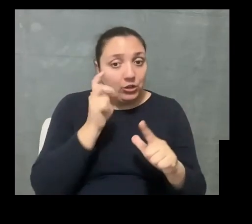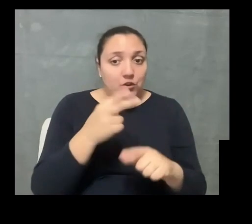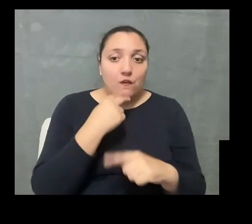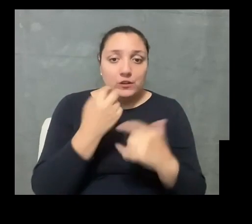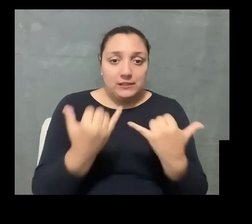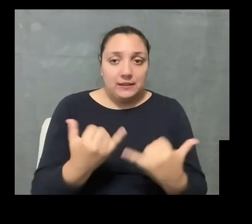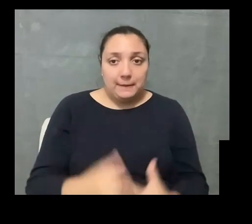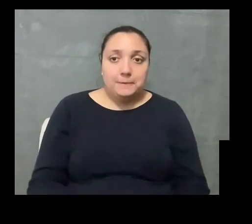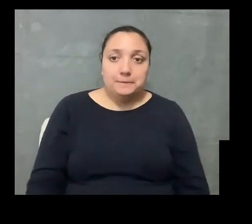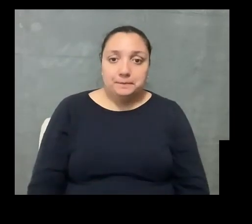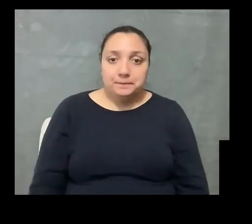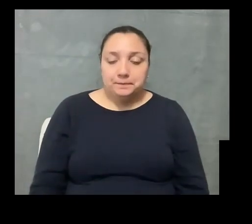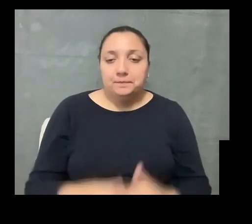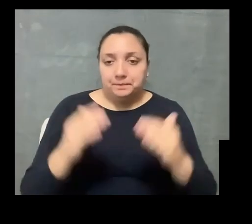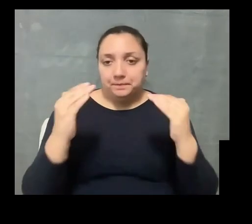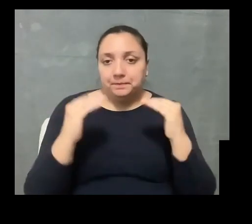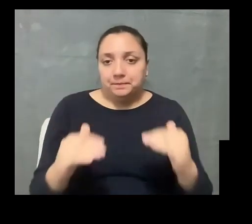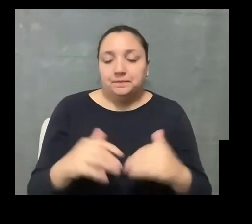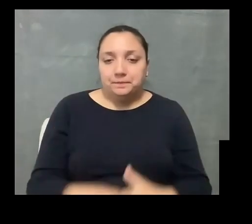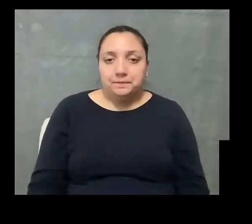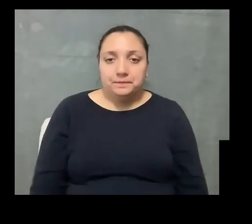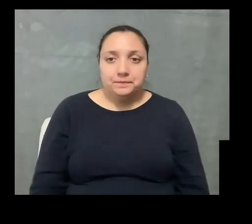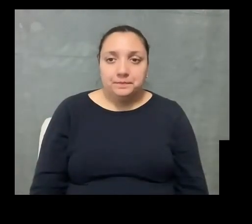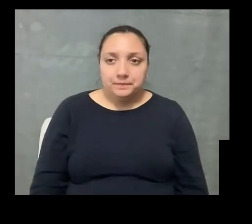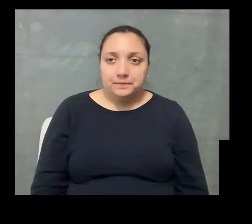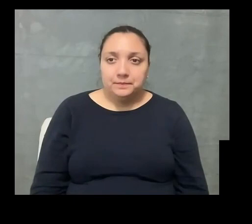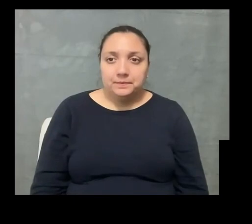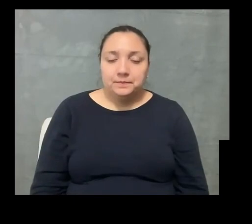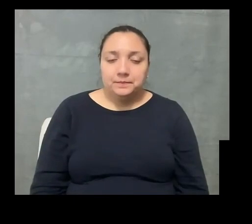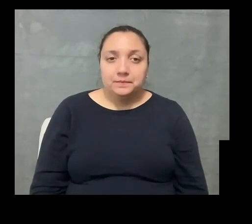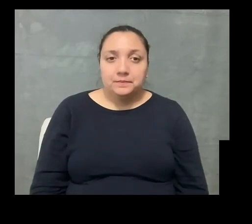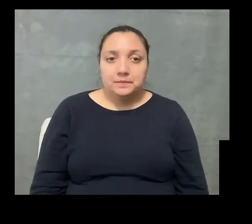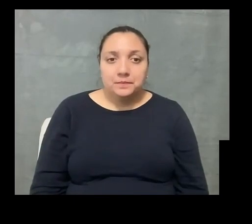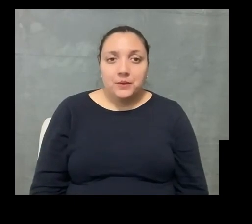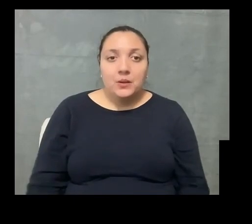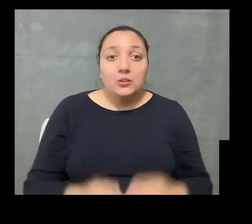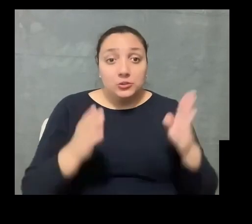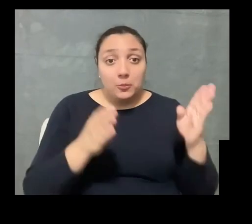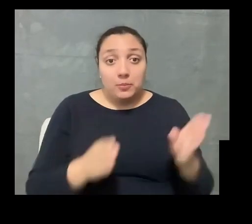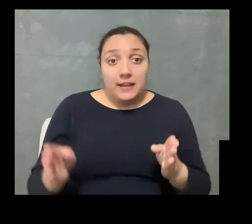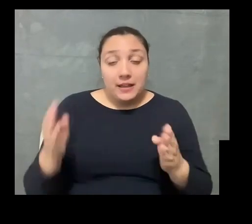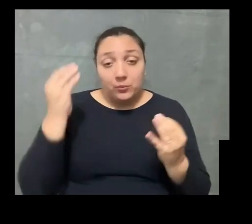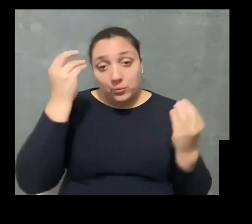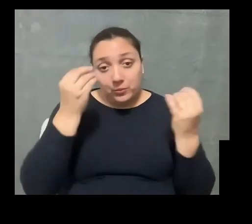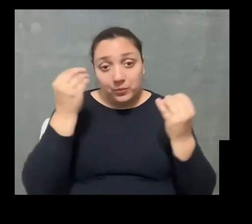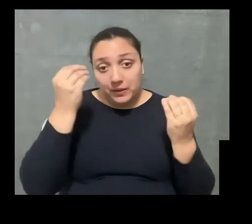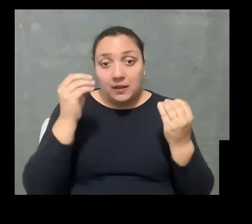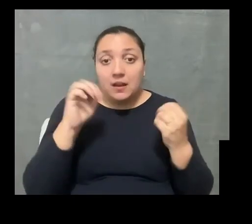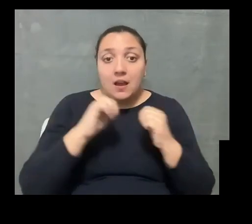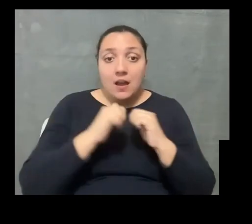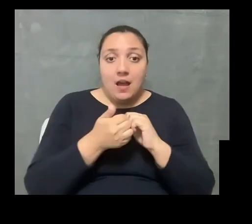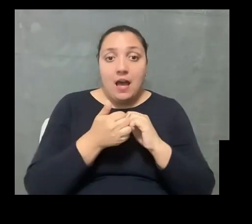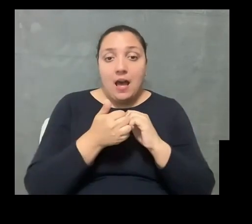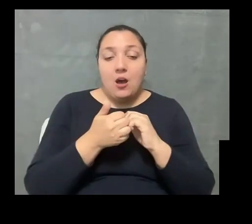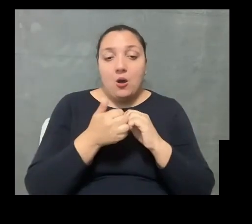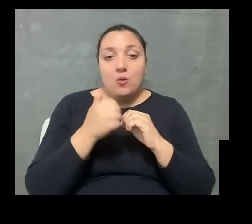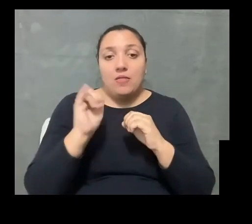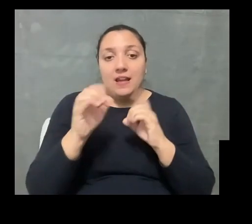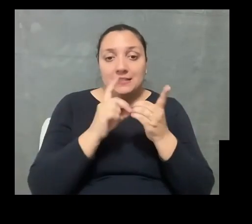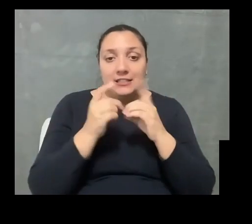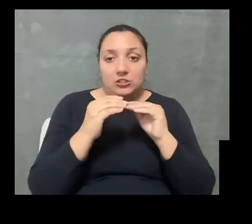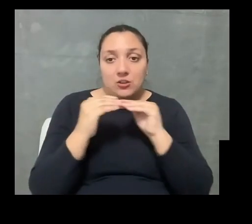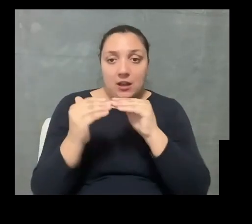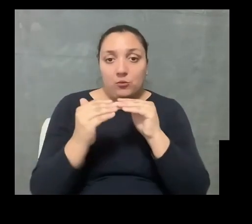slide. Okay, so our plan will also consider how digital equity can improve outcomes in five key